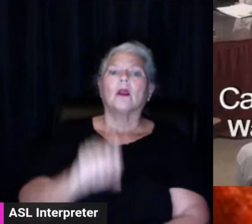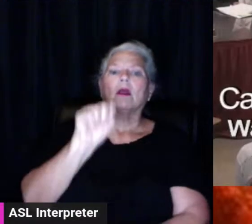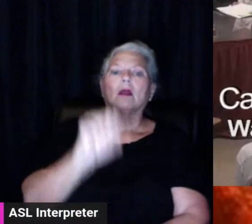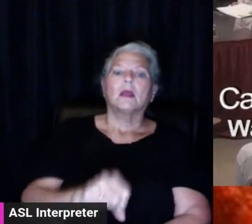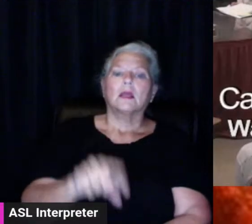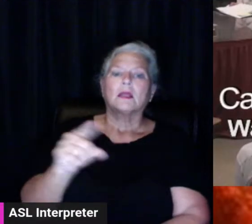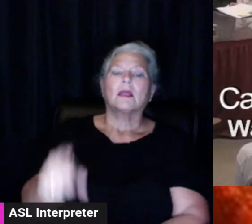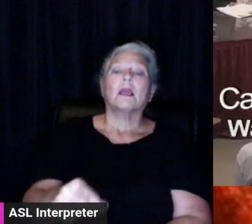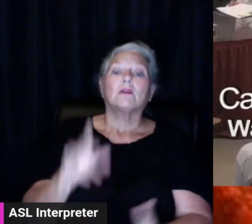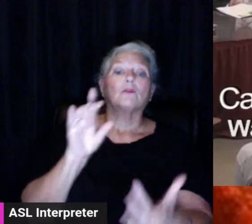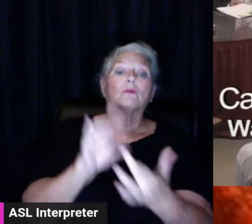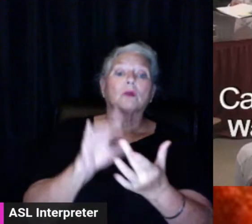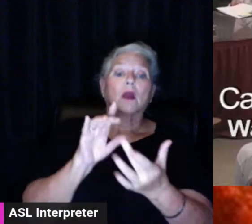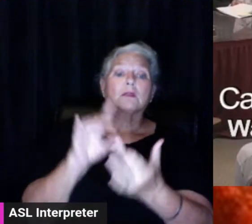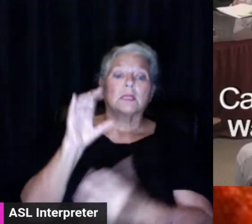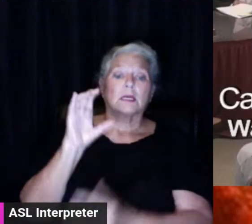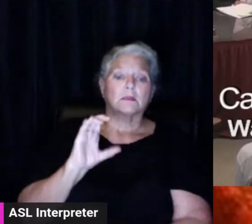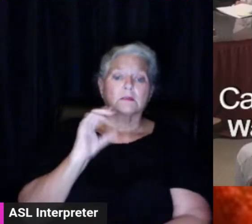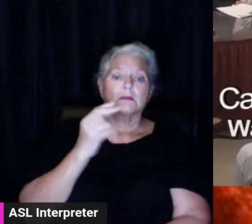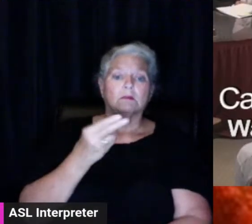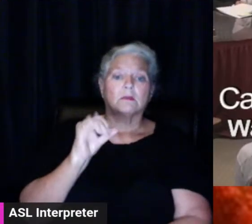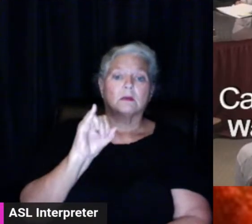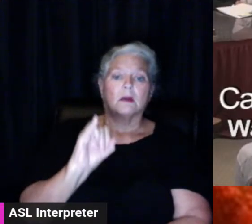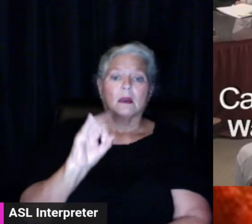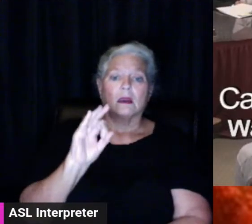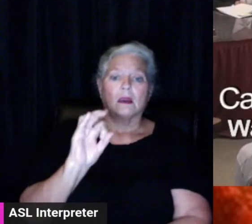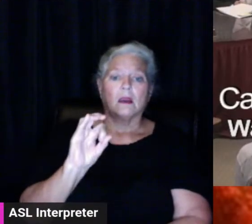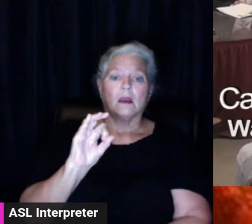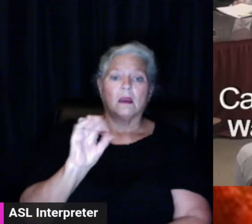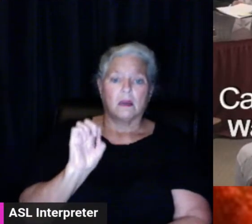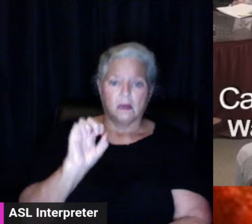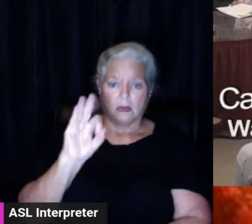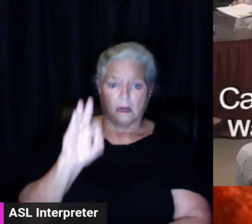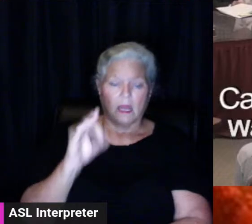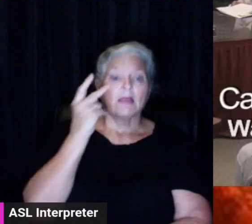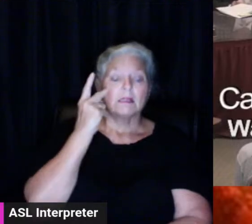Sure. And Mr. Reardon and see if they're willing to come in and